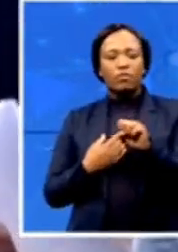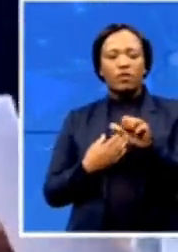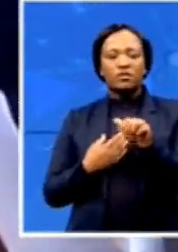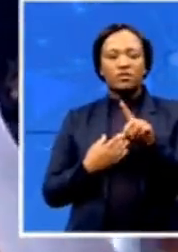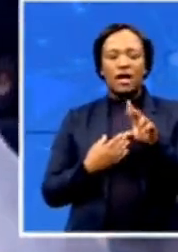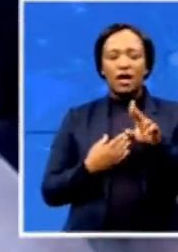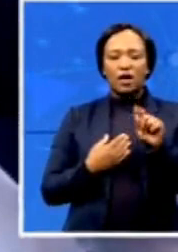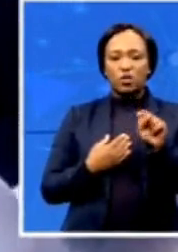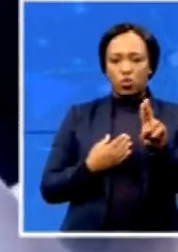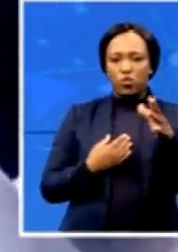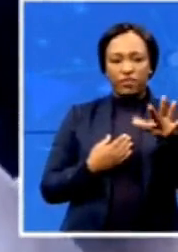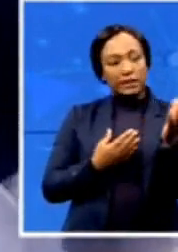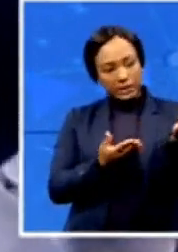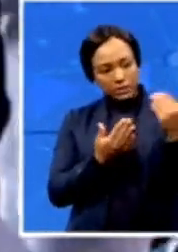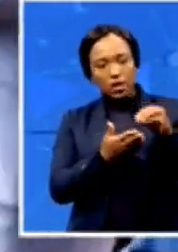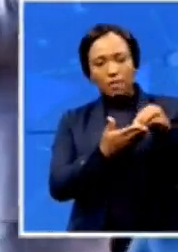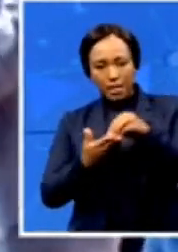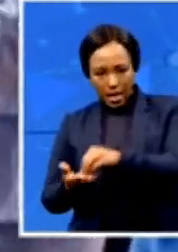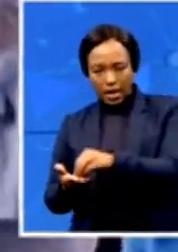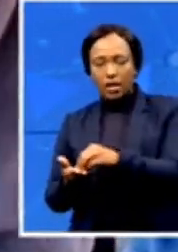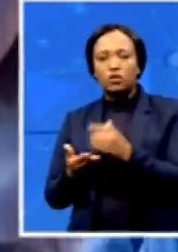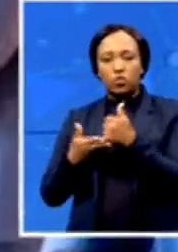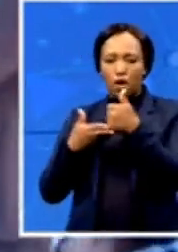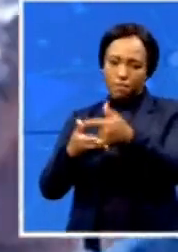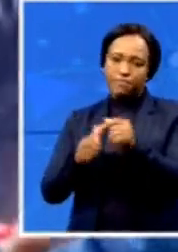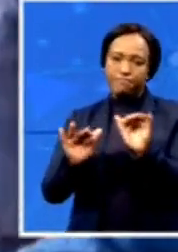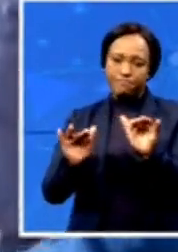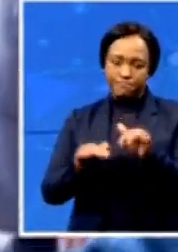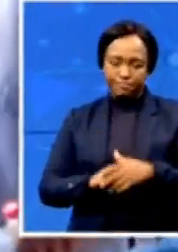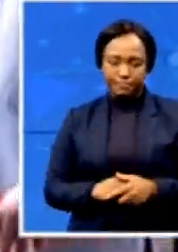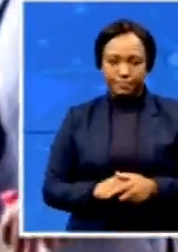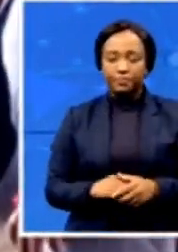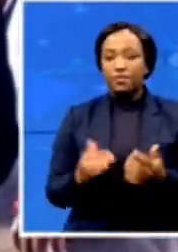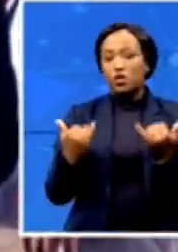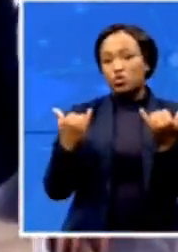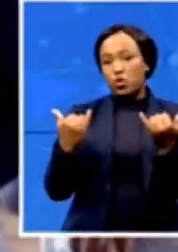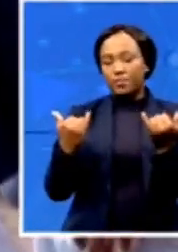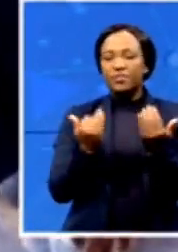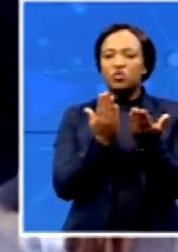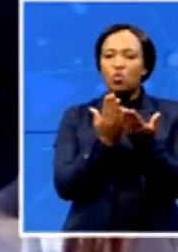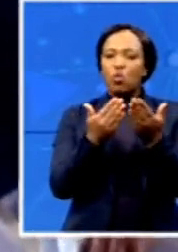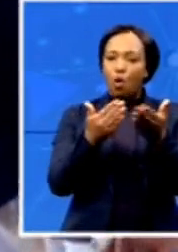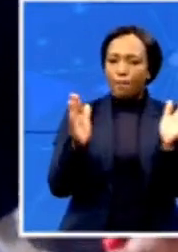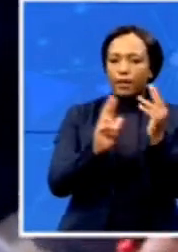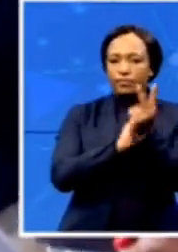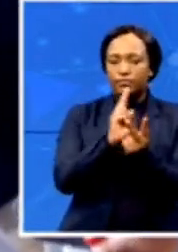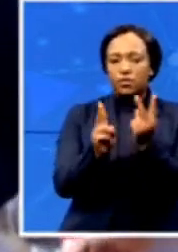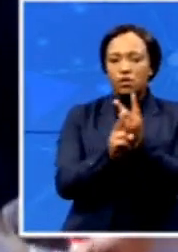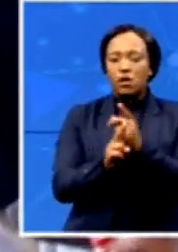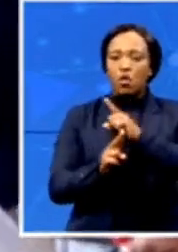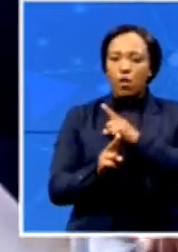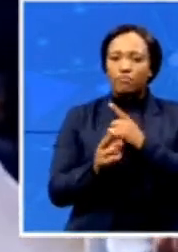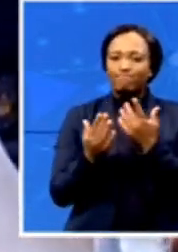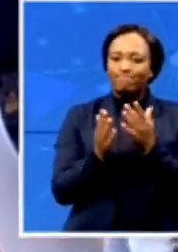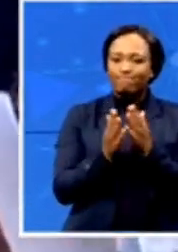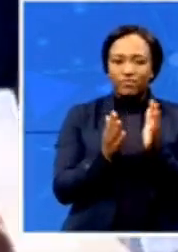our people? But today, as it is the school reopening, we are connecting with our site stewards. They are giving us information about